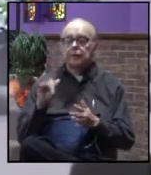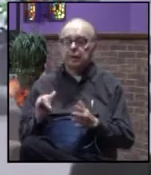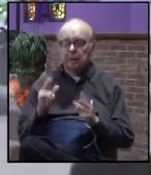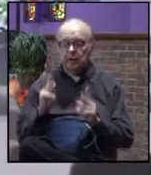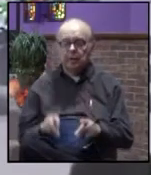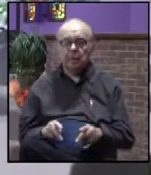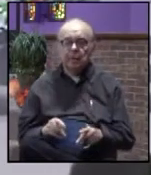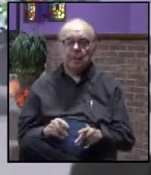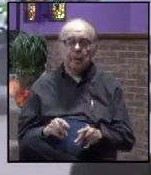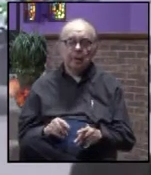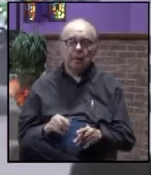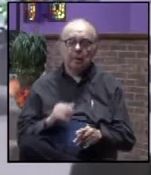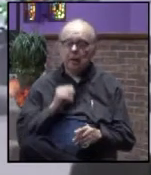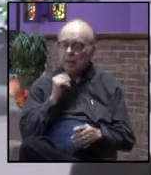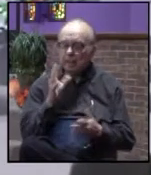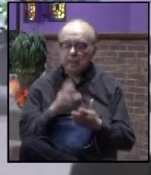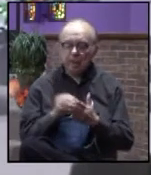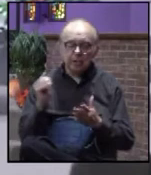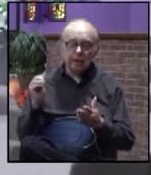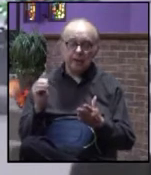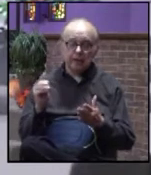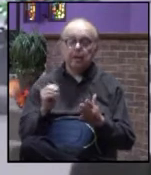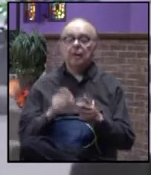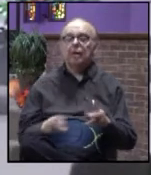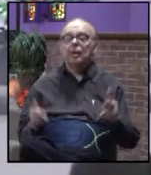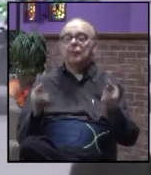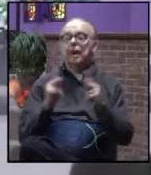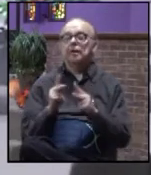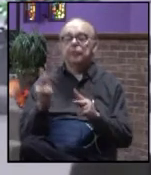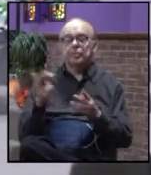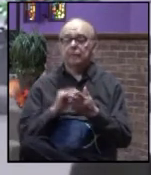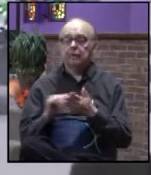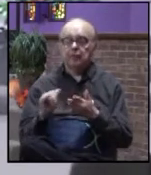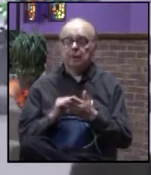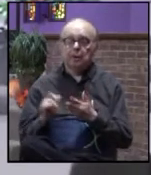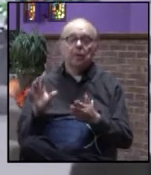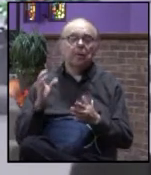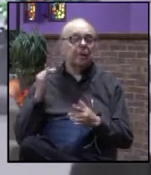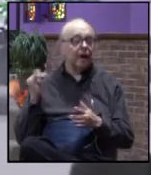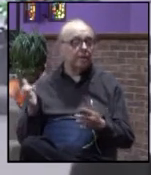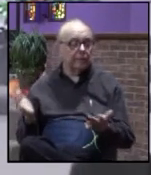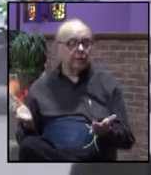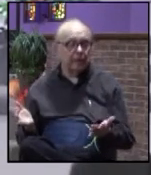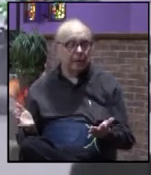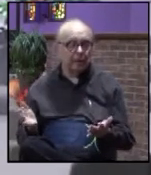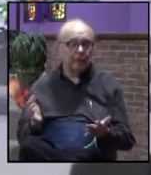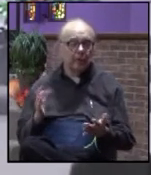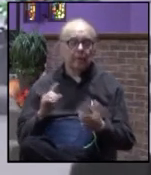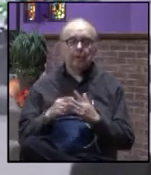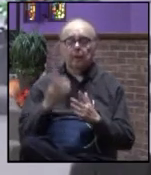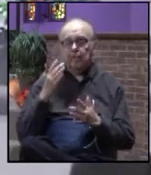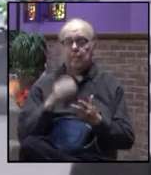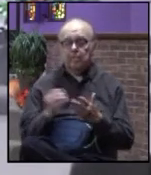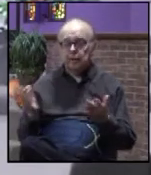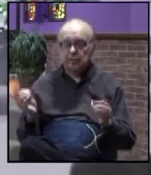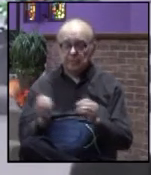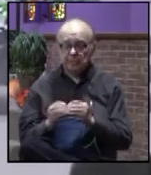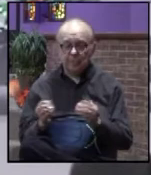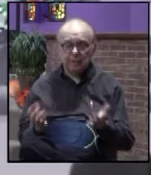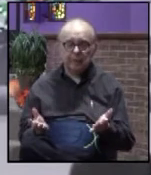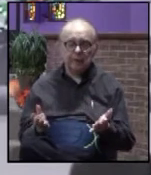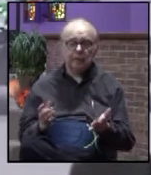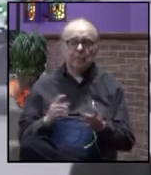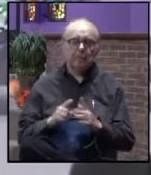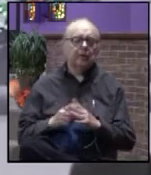is not learning about the values of New York or California. They're beginning to learn something else. But